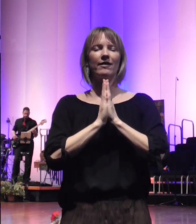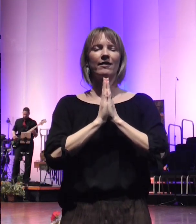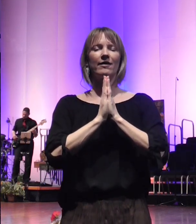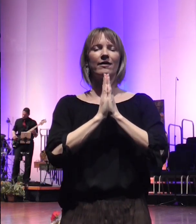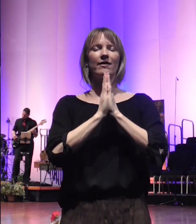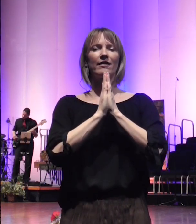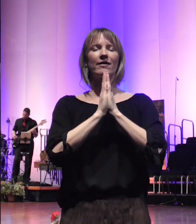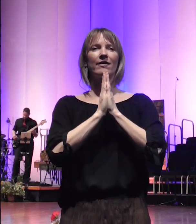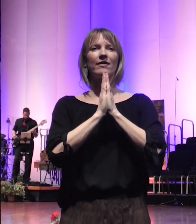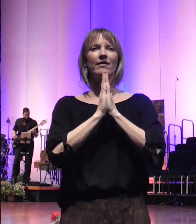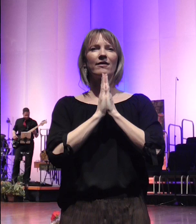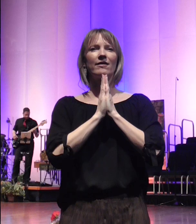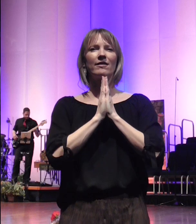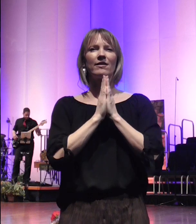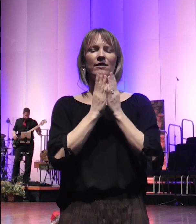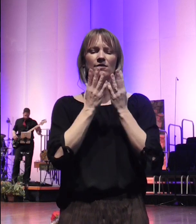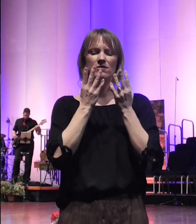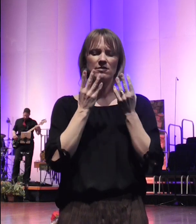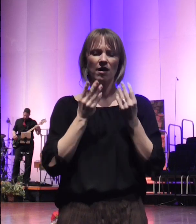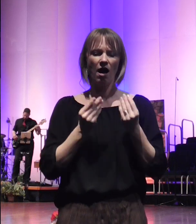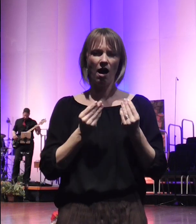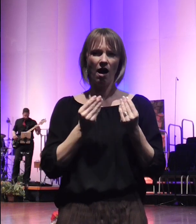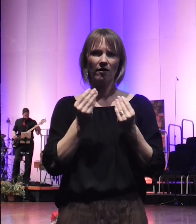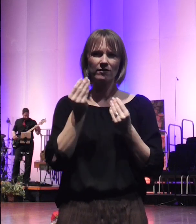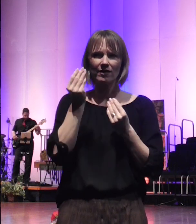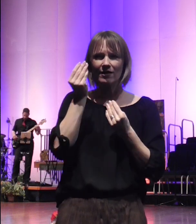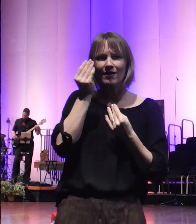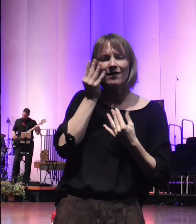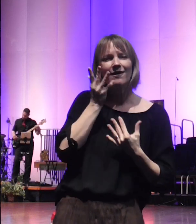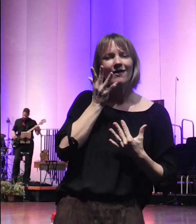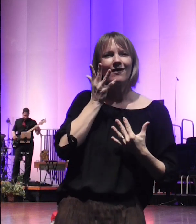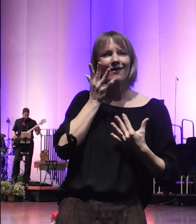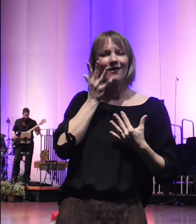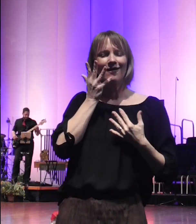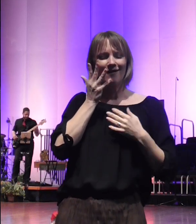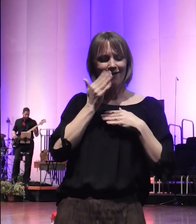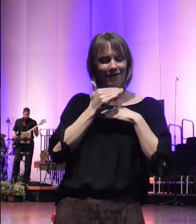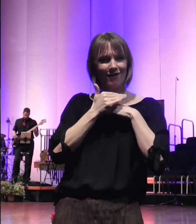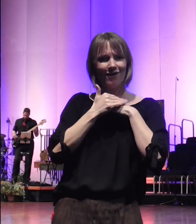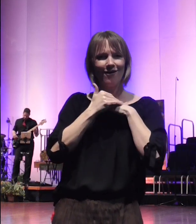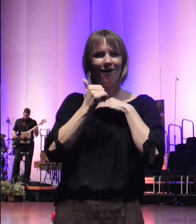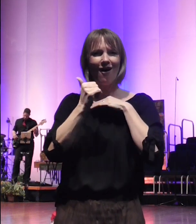Soft as a whisper it calls, come